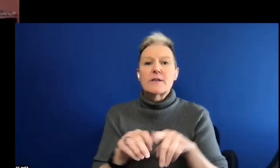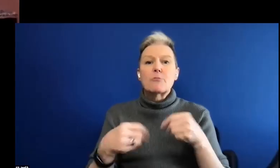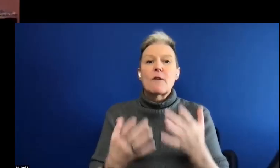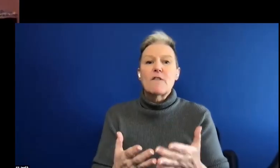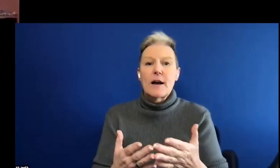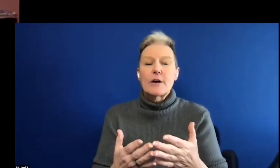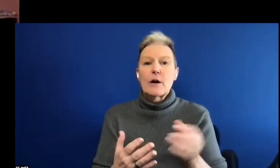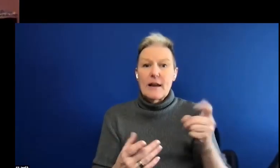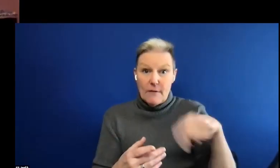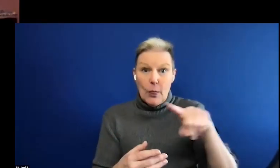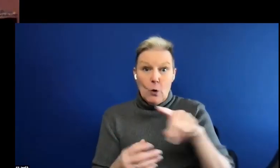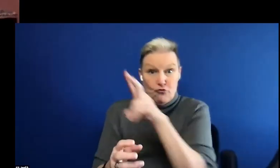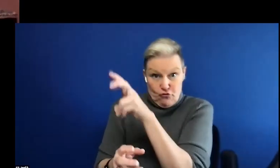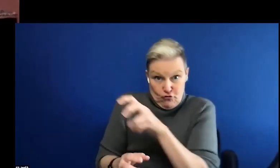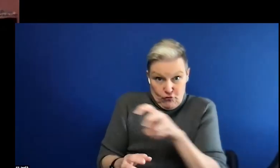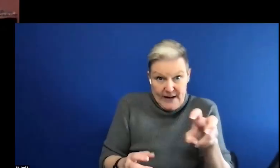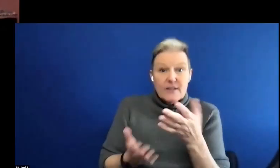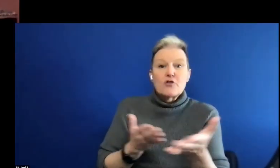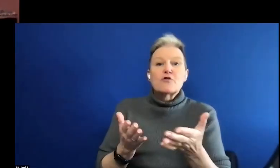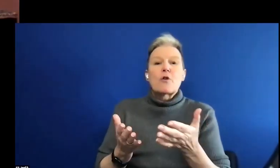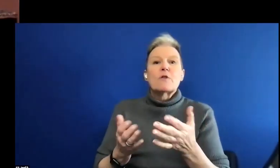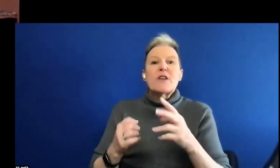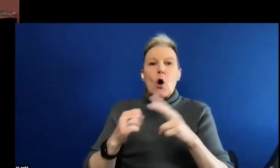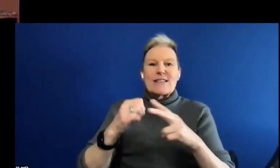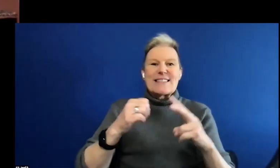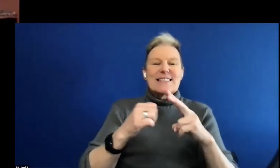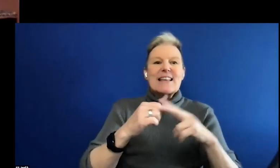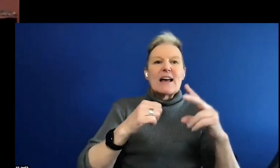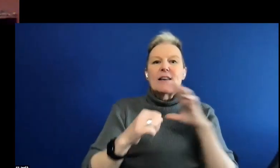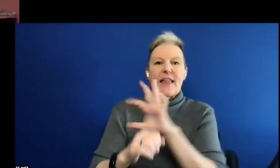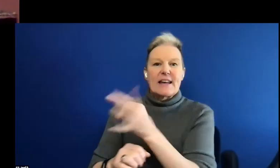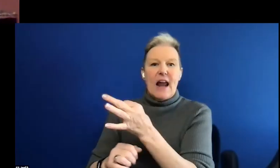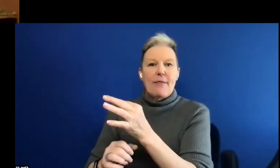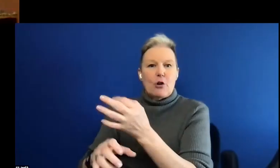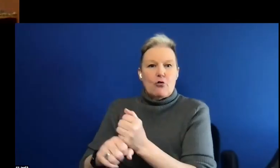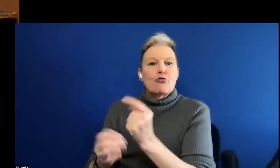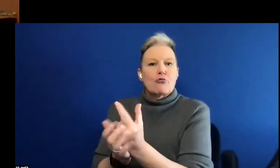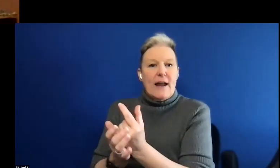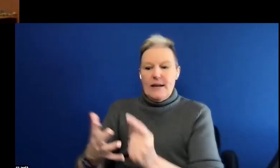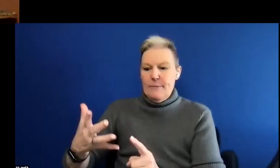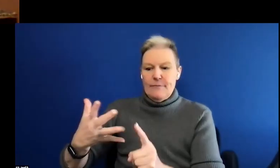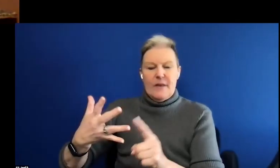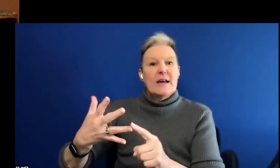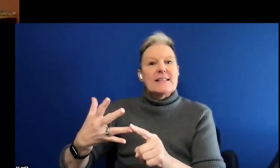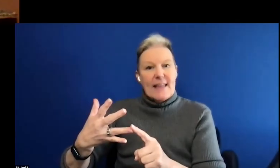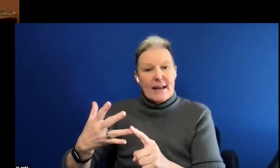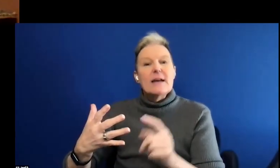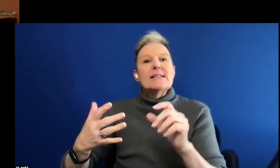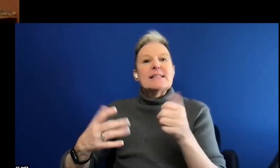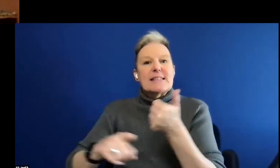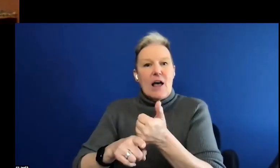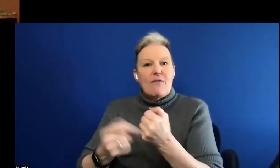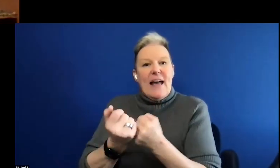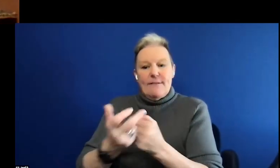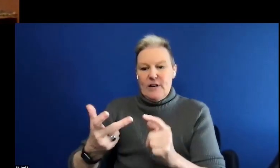those actually transition services are scaffolded, right? Ninth graders receiving self-advocacy and building on